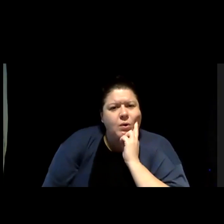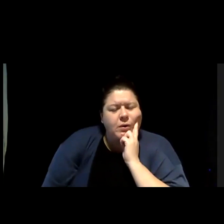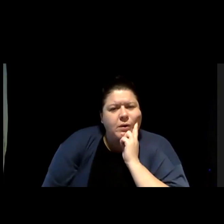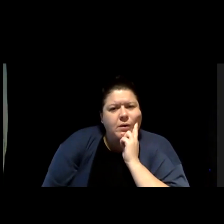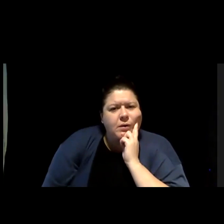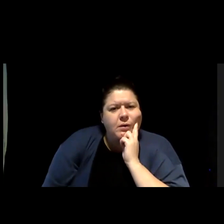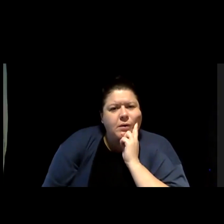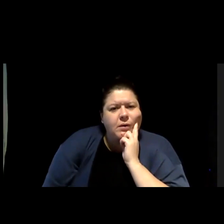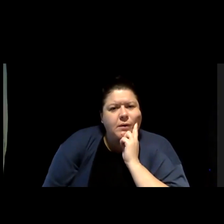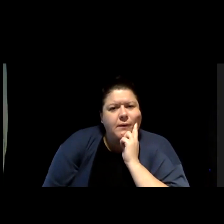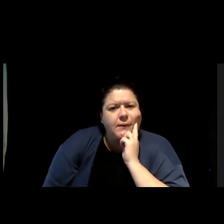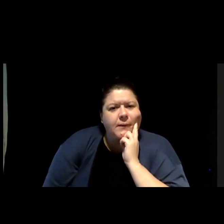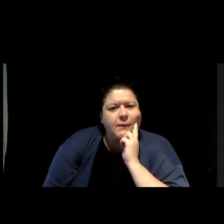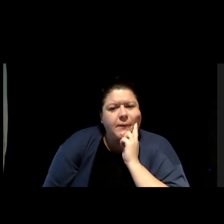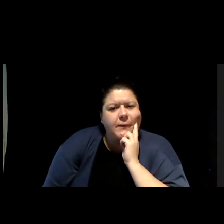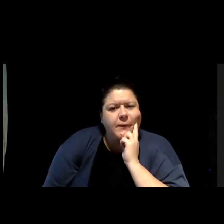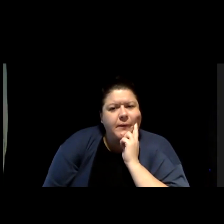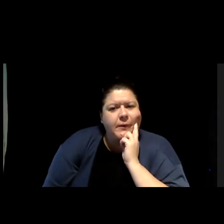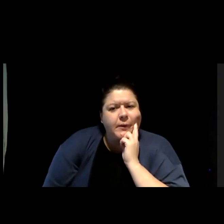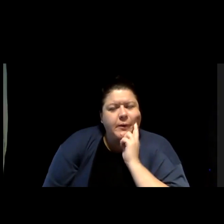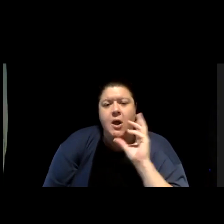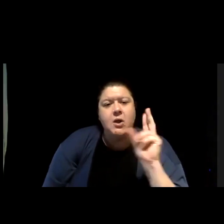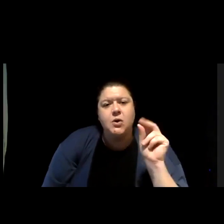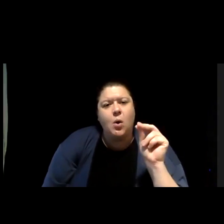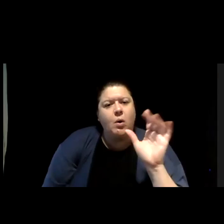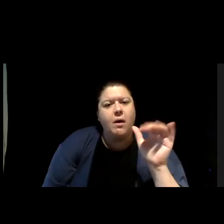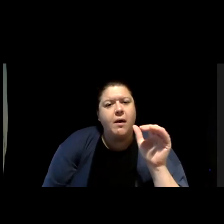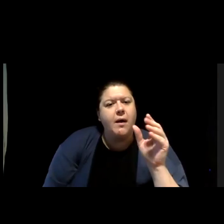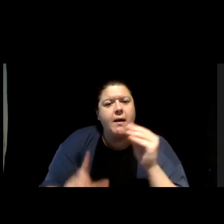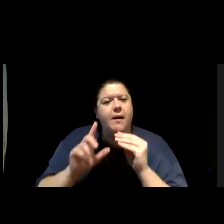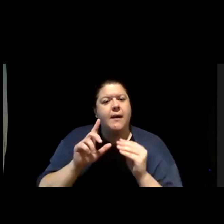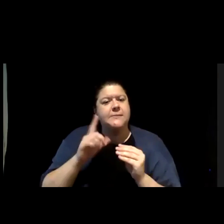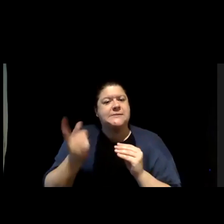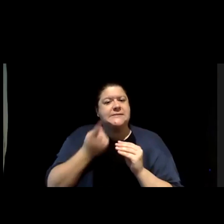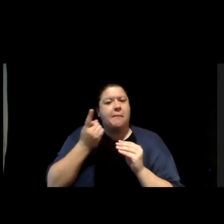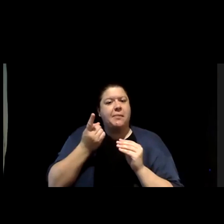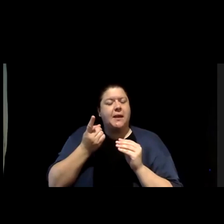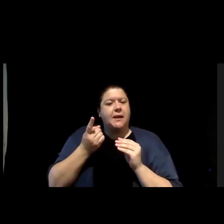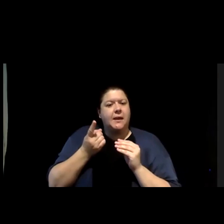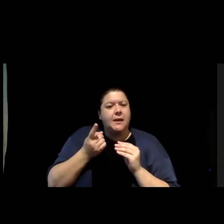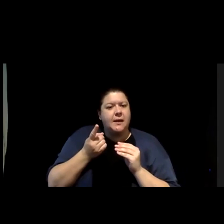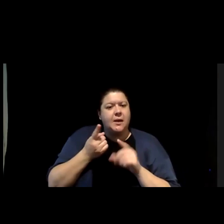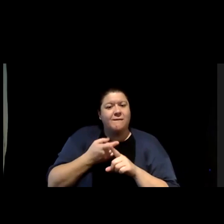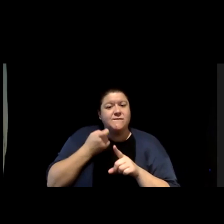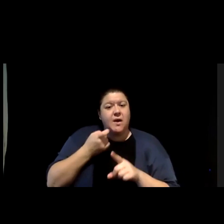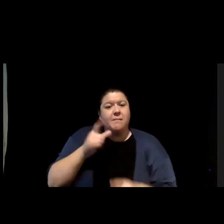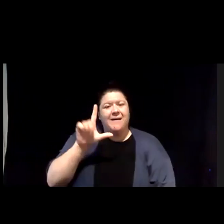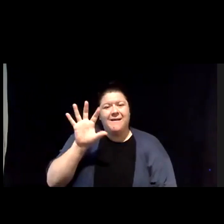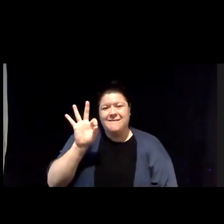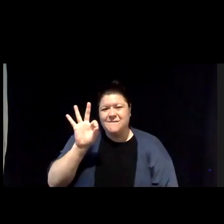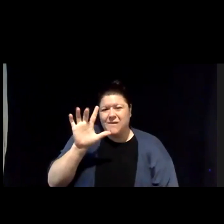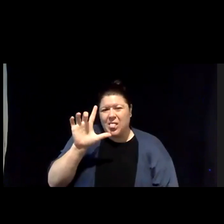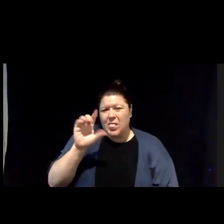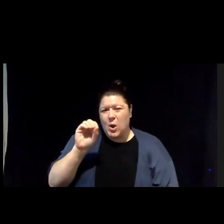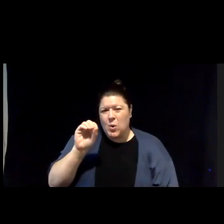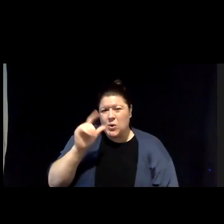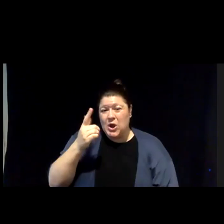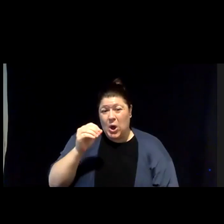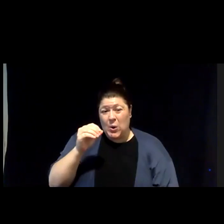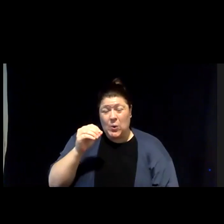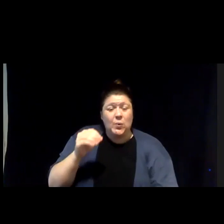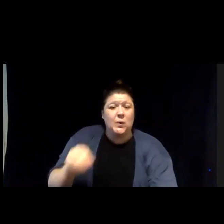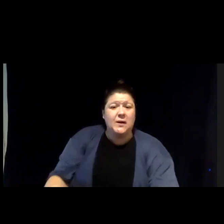Oh. Yeah, no. It was something, it may have said that it came from Quilgo, but